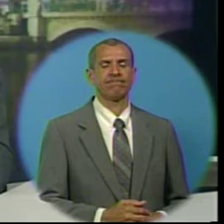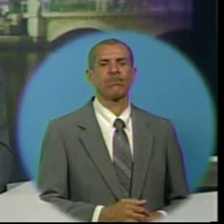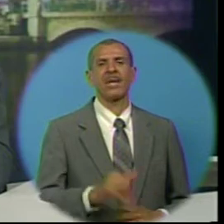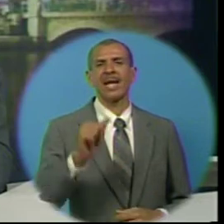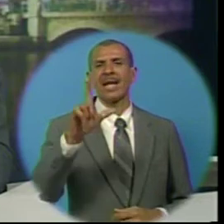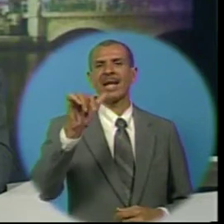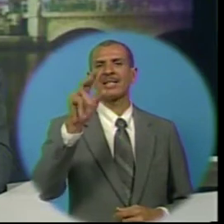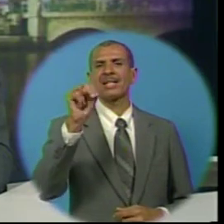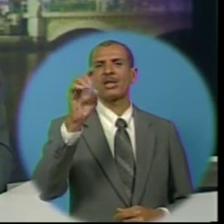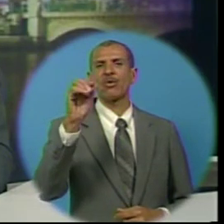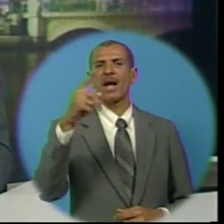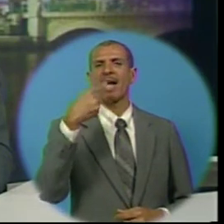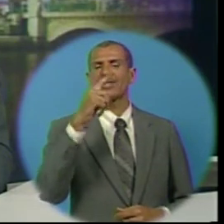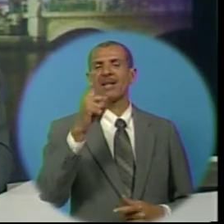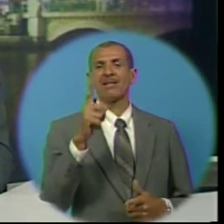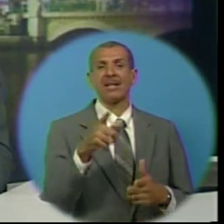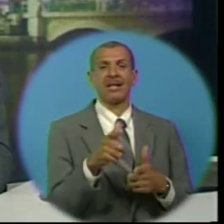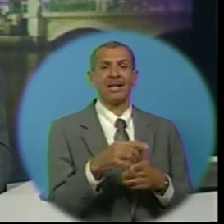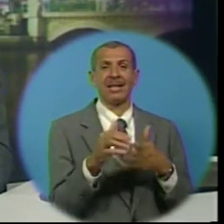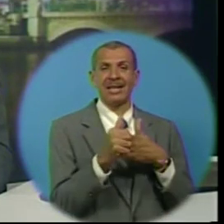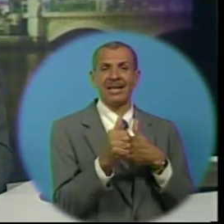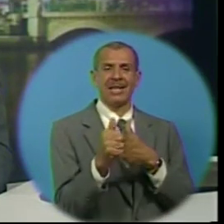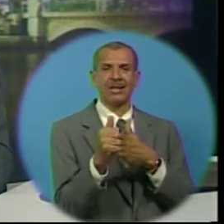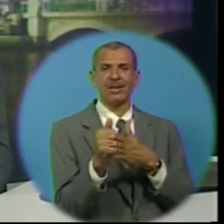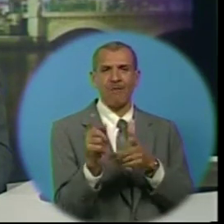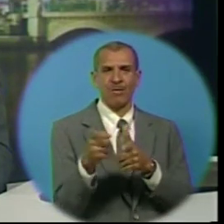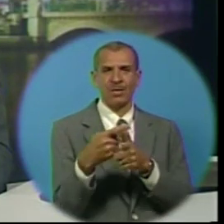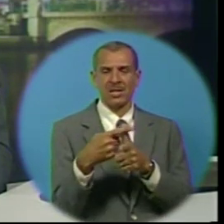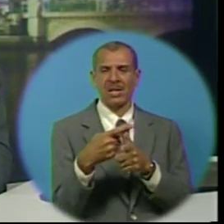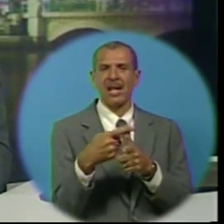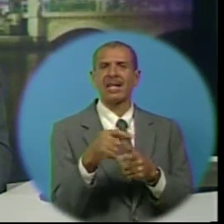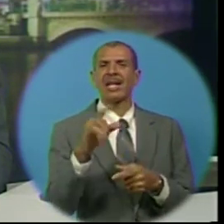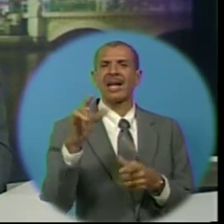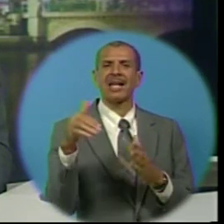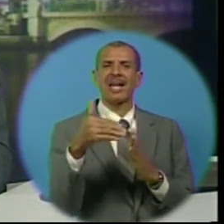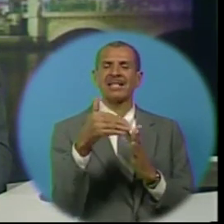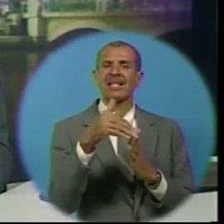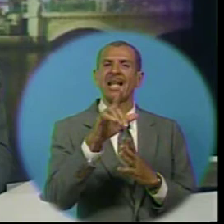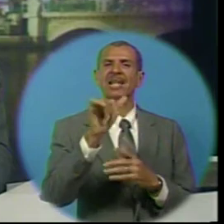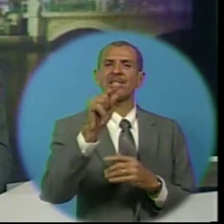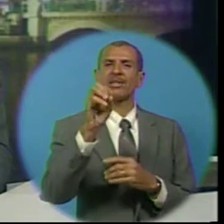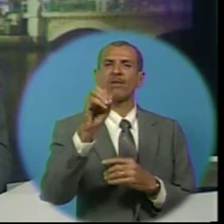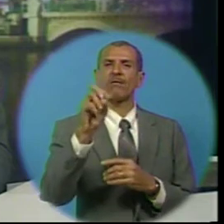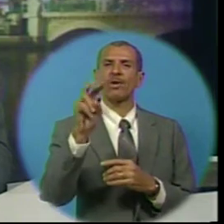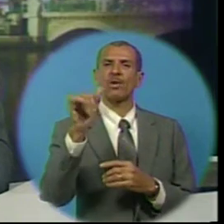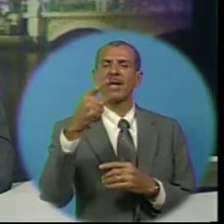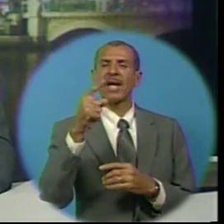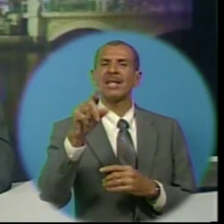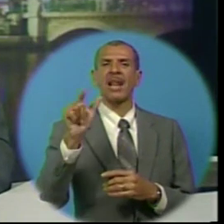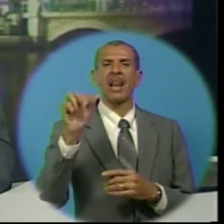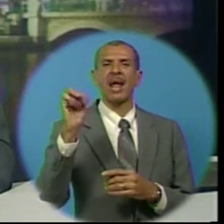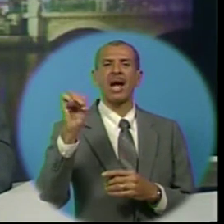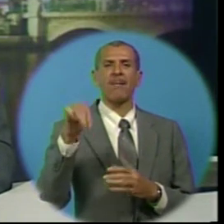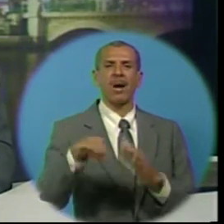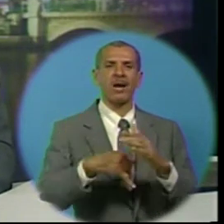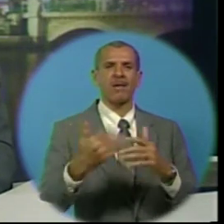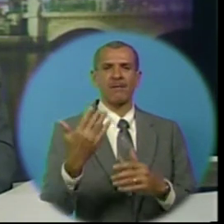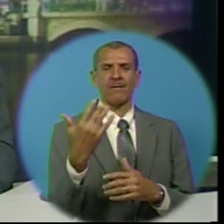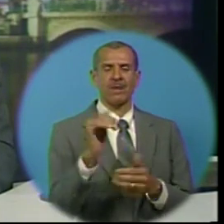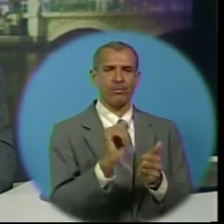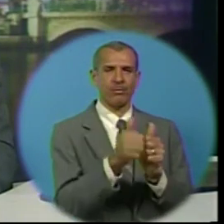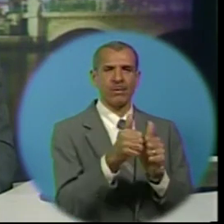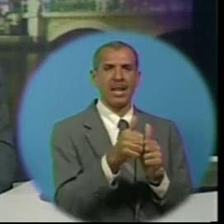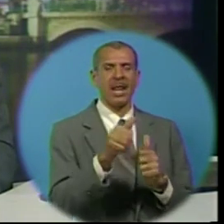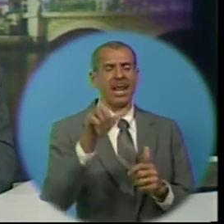Alexandra have taken first innings lead over host Leicester Vaughan on day 1 of the third series of matches in the Lyme Under-15 cricket tournament.